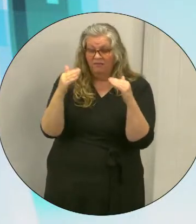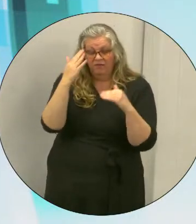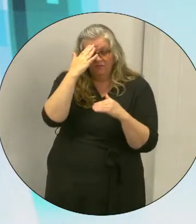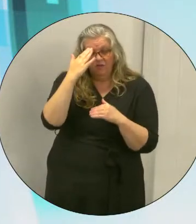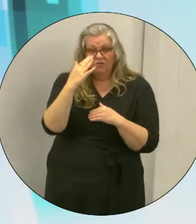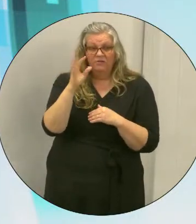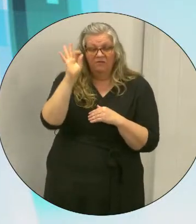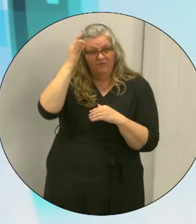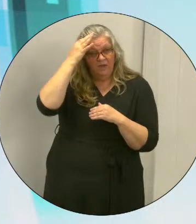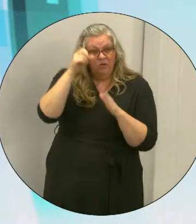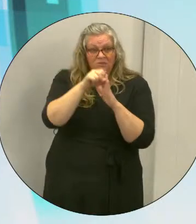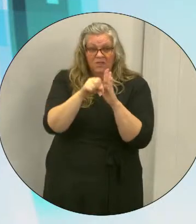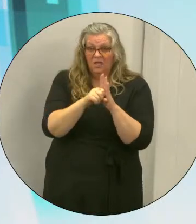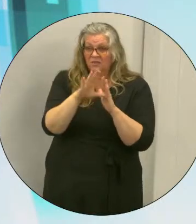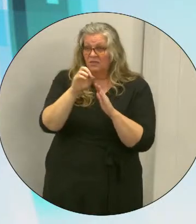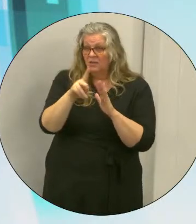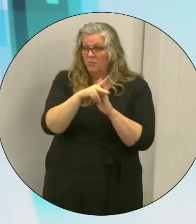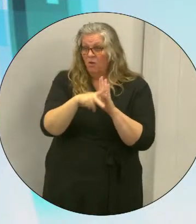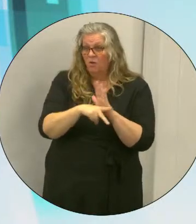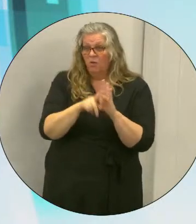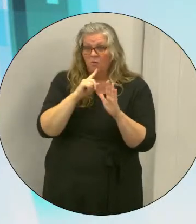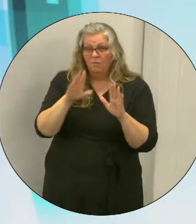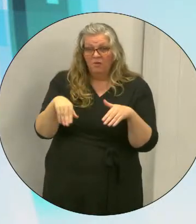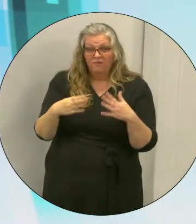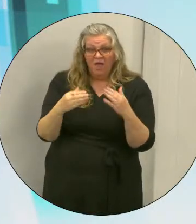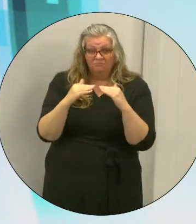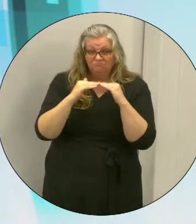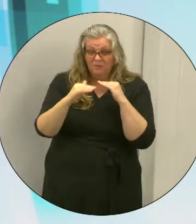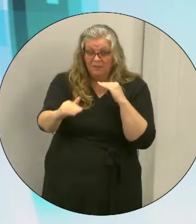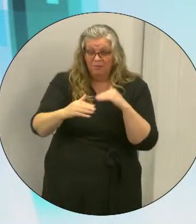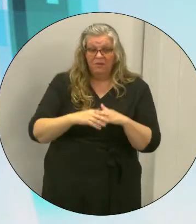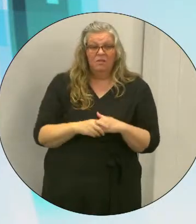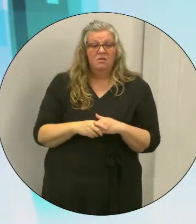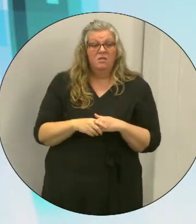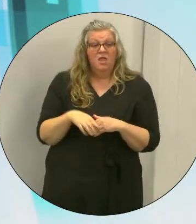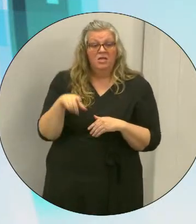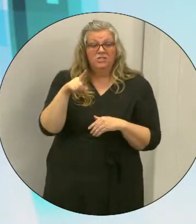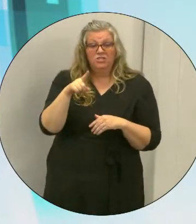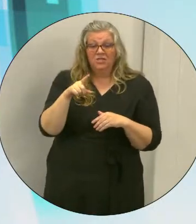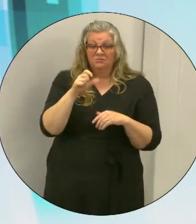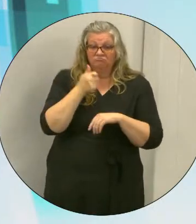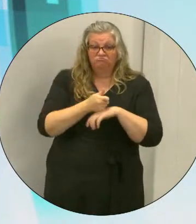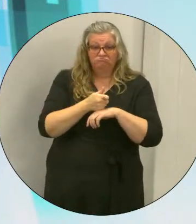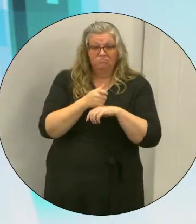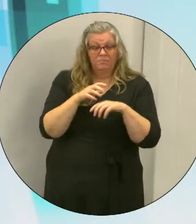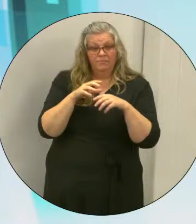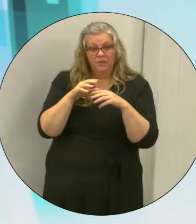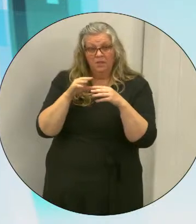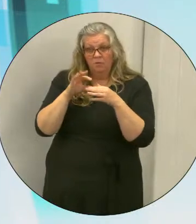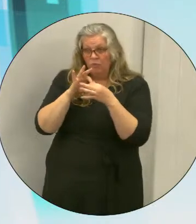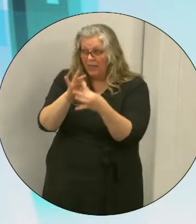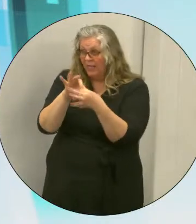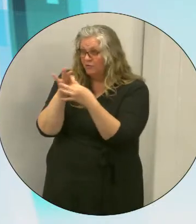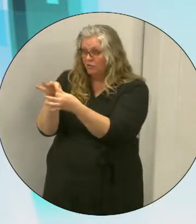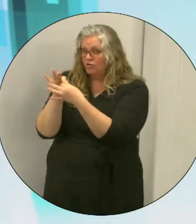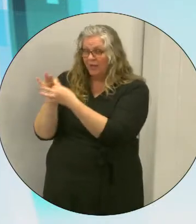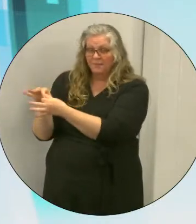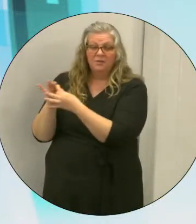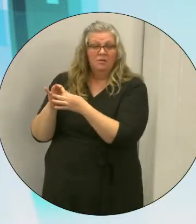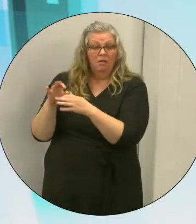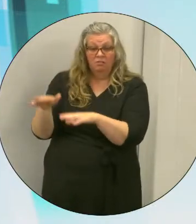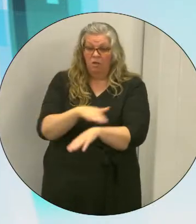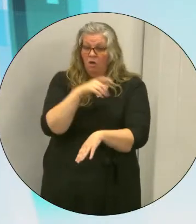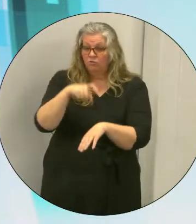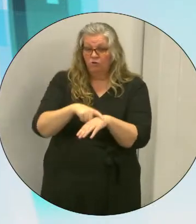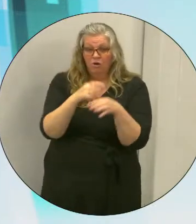CCSD policy that will provide us with stability. She's established local relationships, long-term